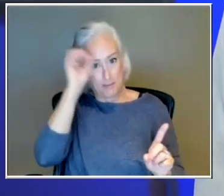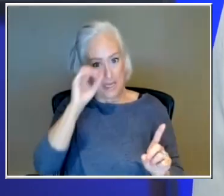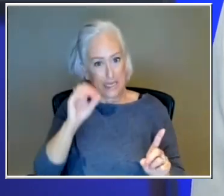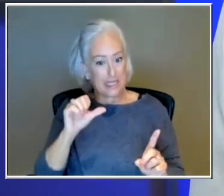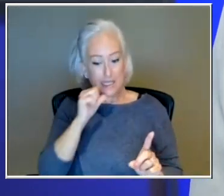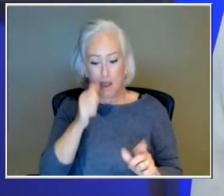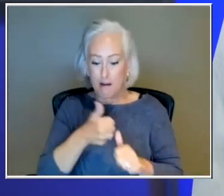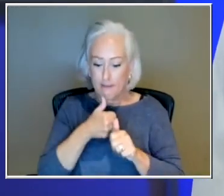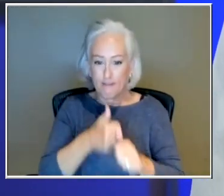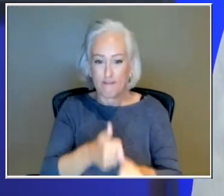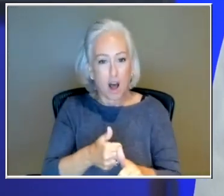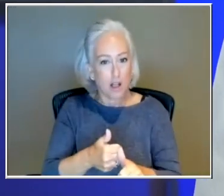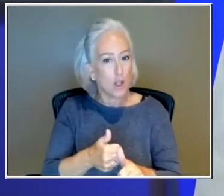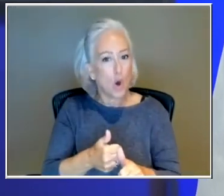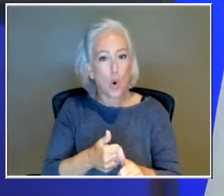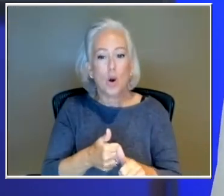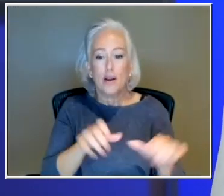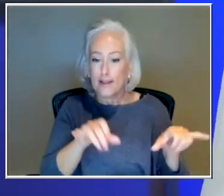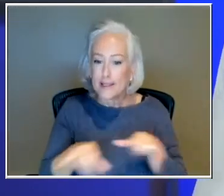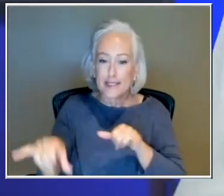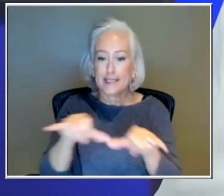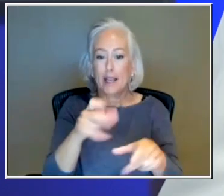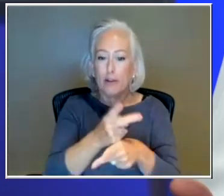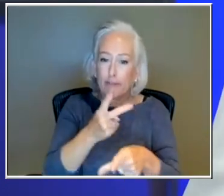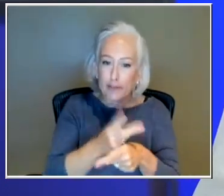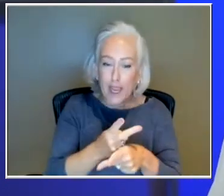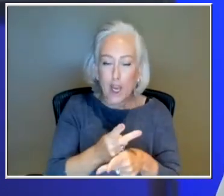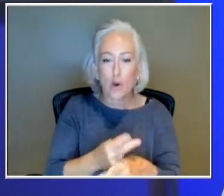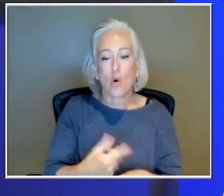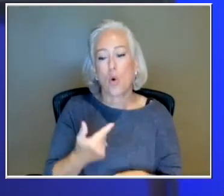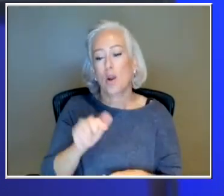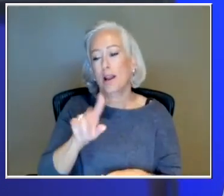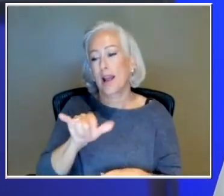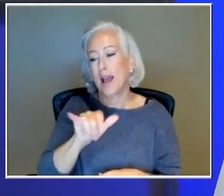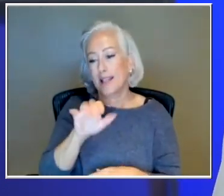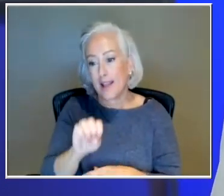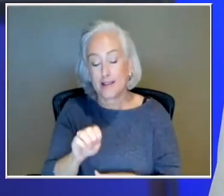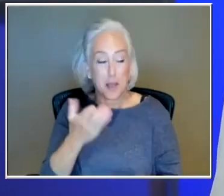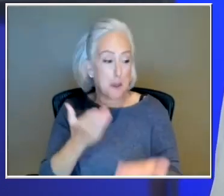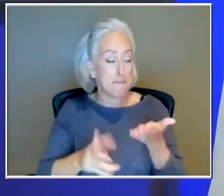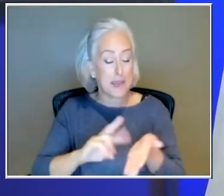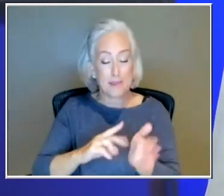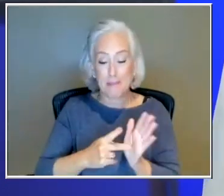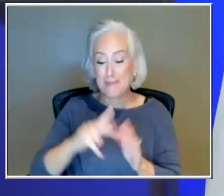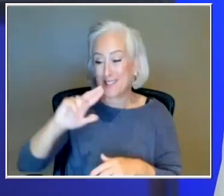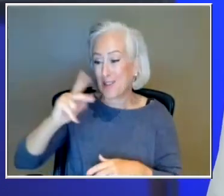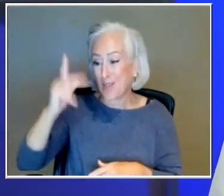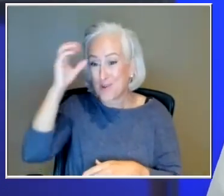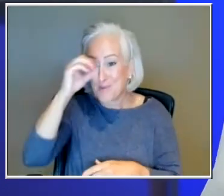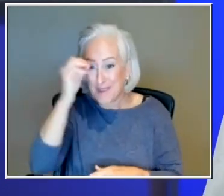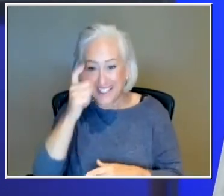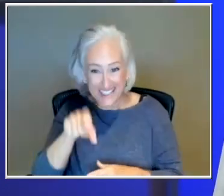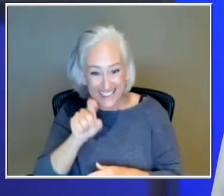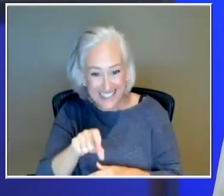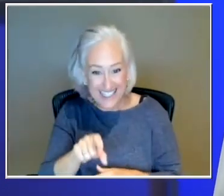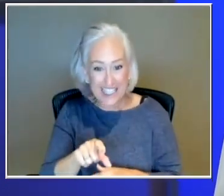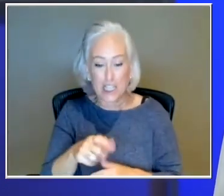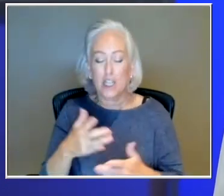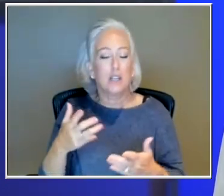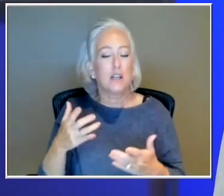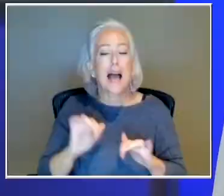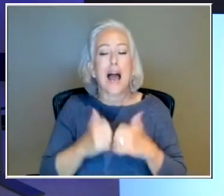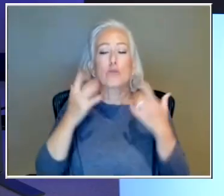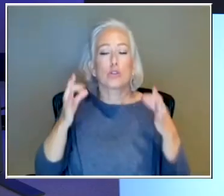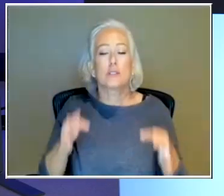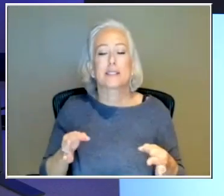within the standard of care? And then that may lead to a third opinion, or kind of what happens next as far as the deciding factor between those two. So,